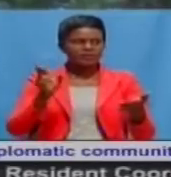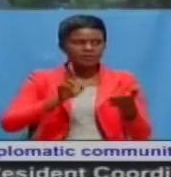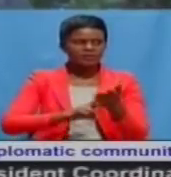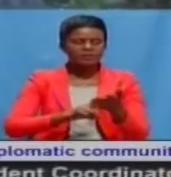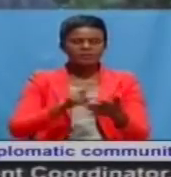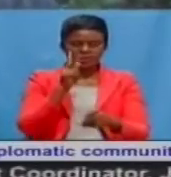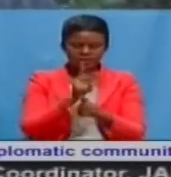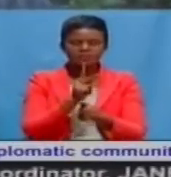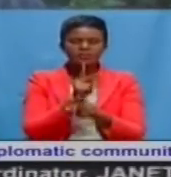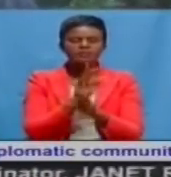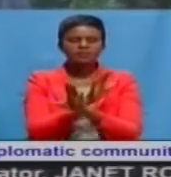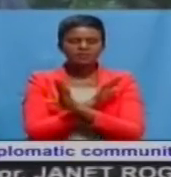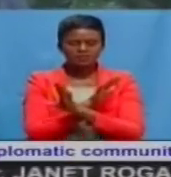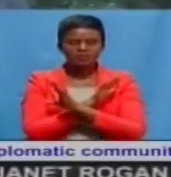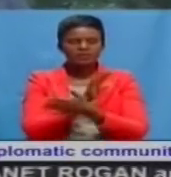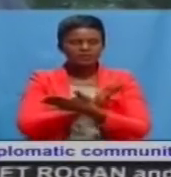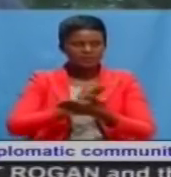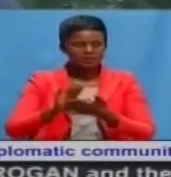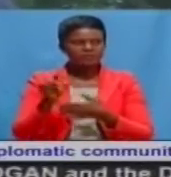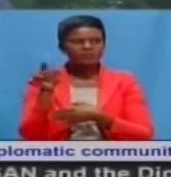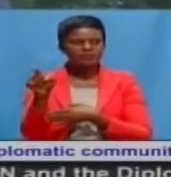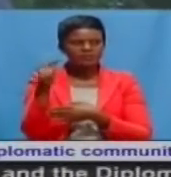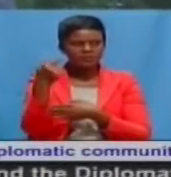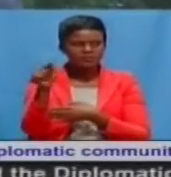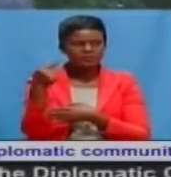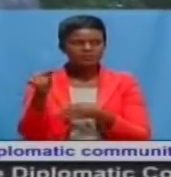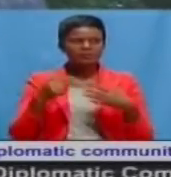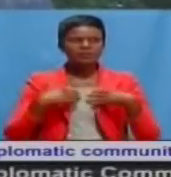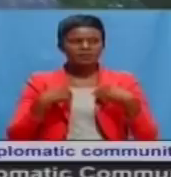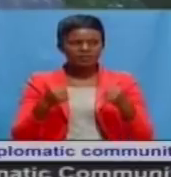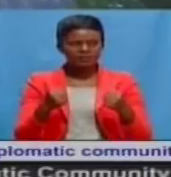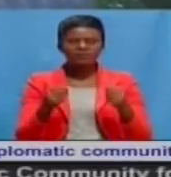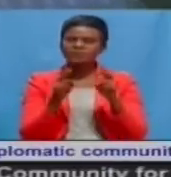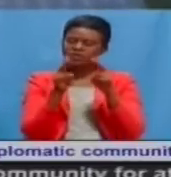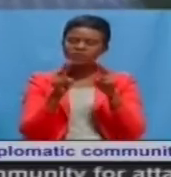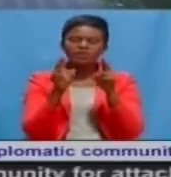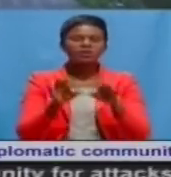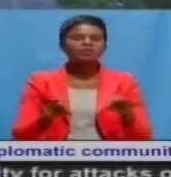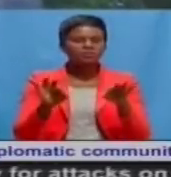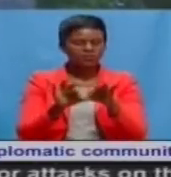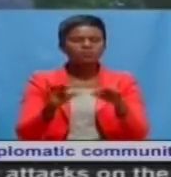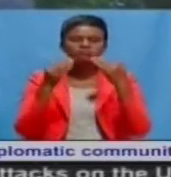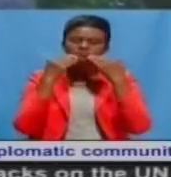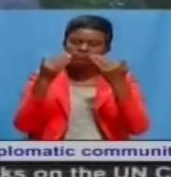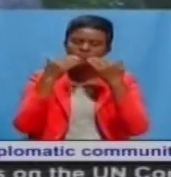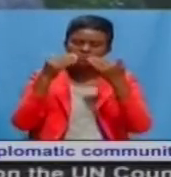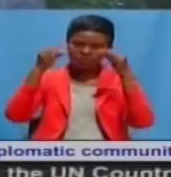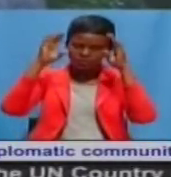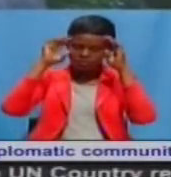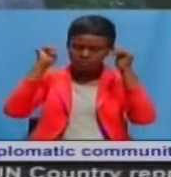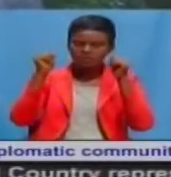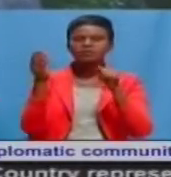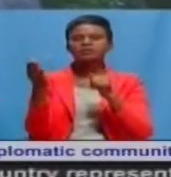of the Keep, Zambia Clean, Green and Health is quite inevitable. And we must commend His Excellency